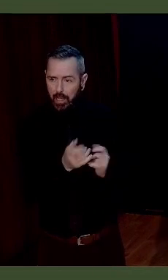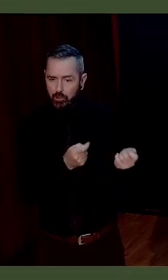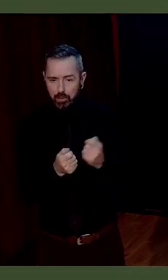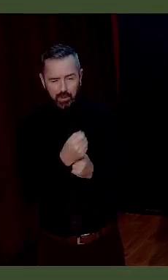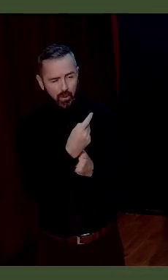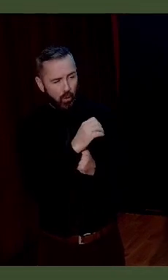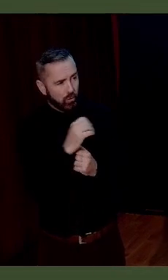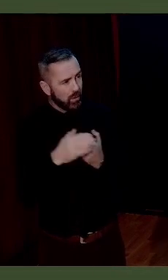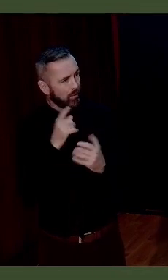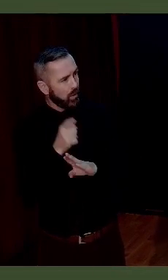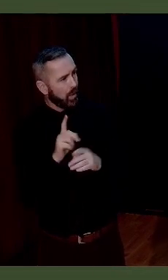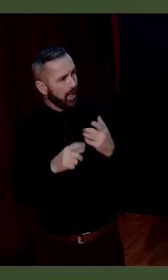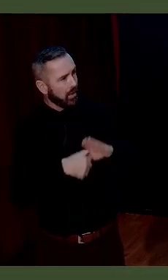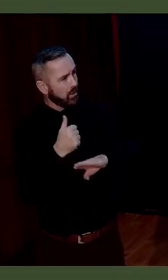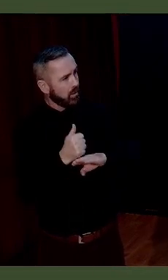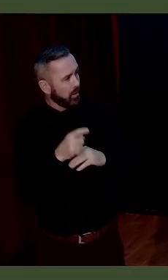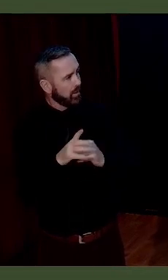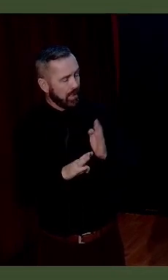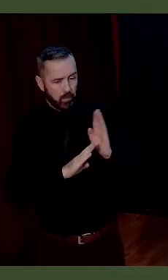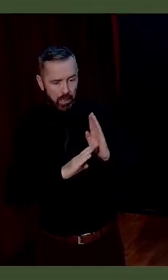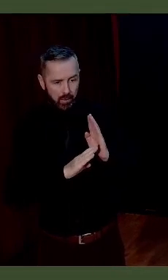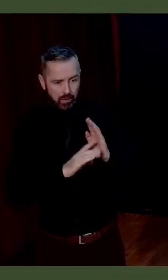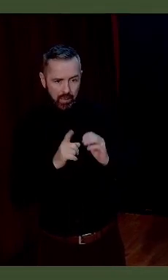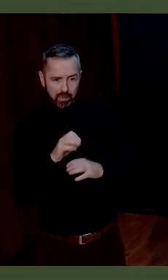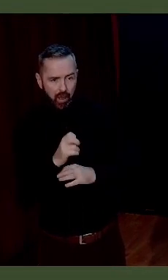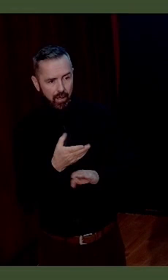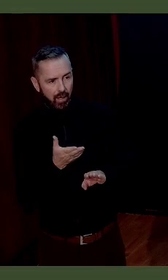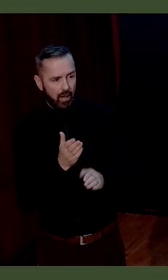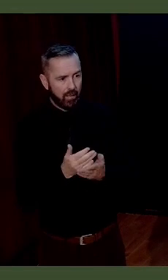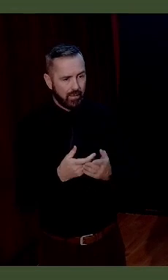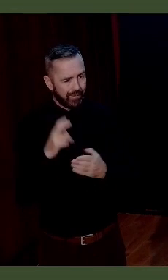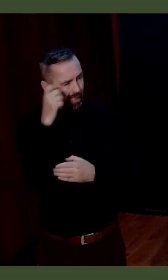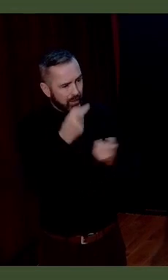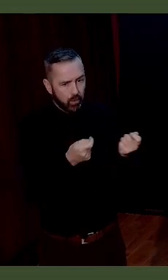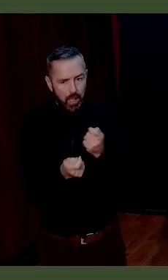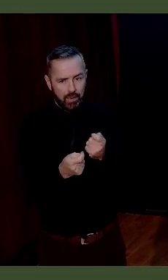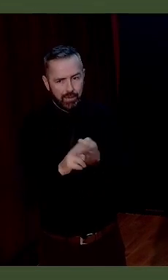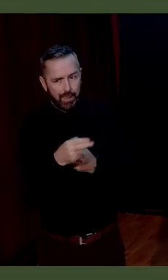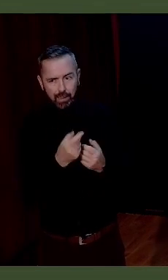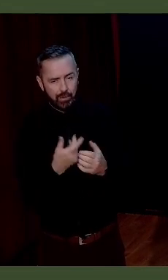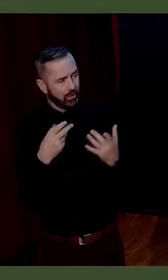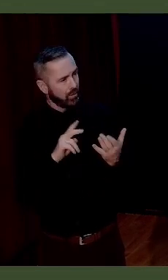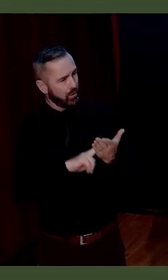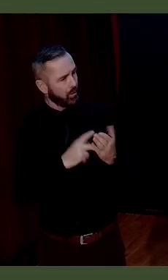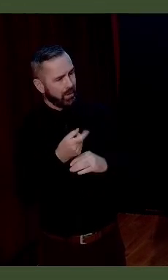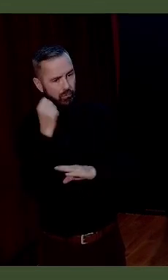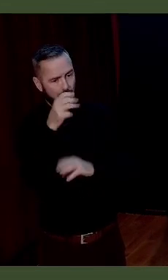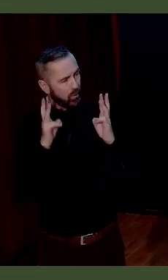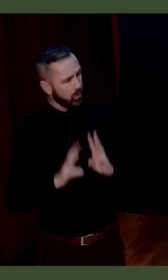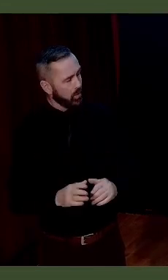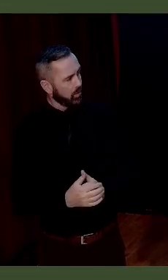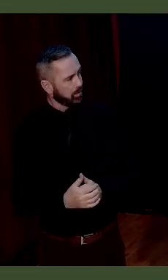them, and its construction of these militants as diehards, furies, unmanageable, ungovernable revolutionaries.